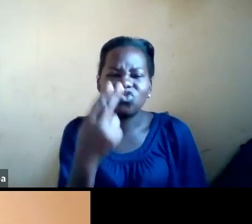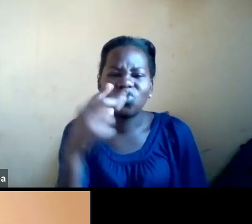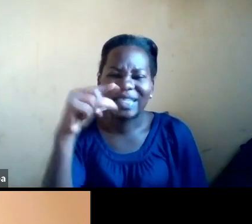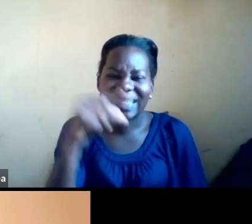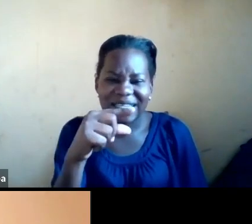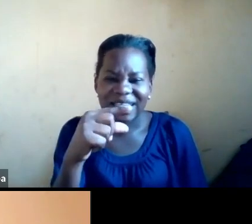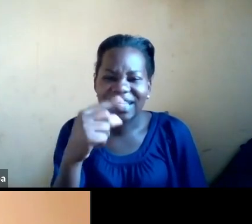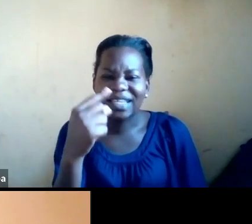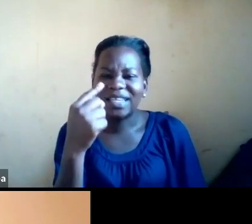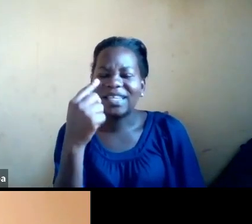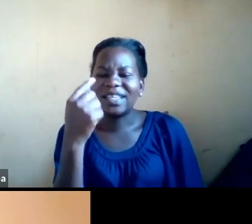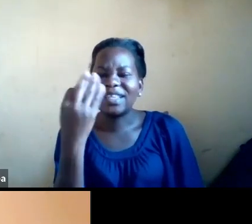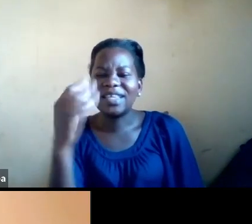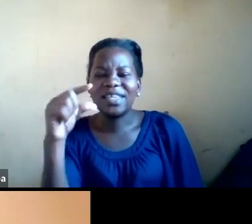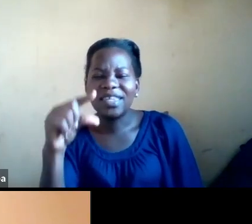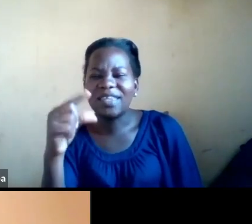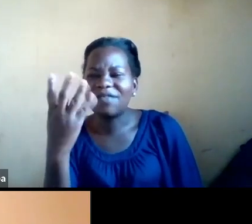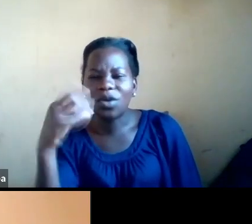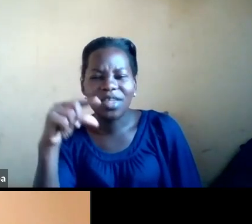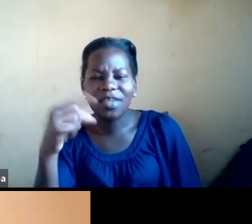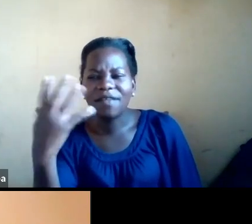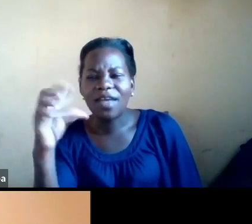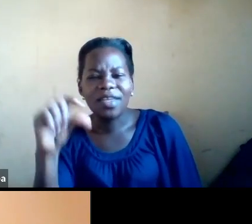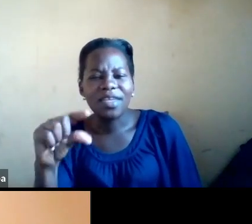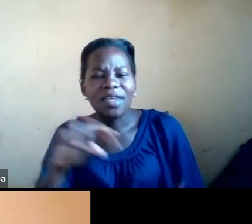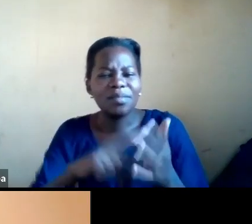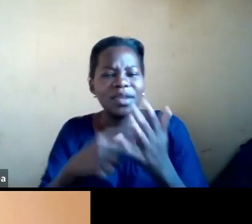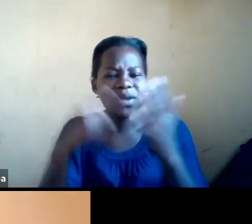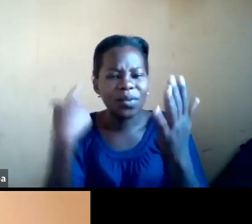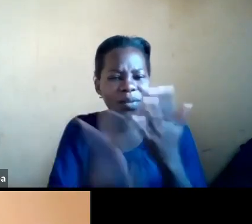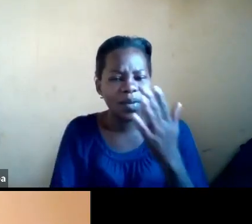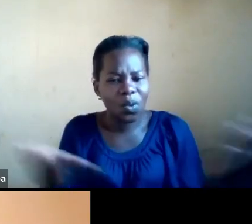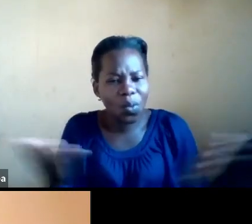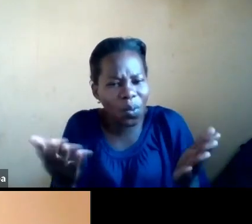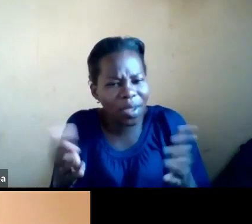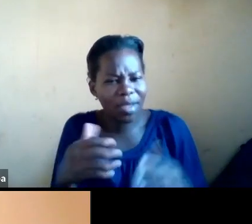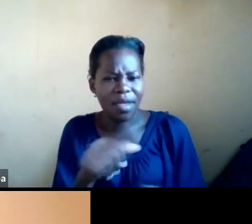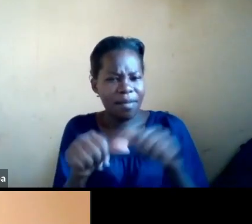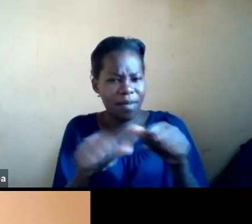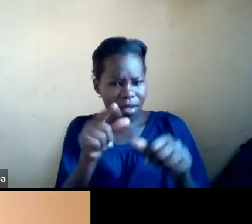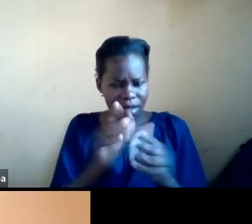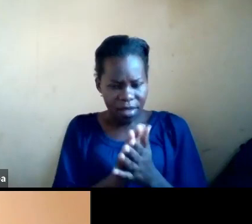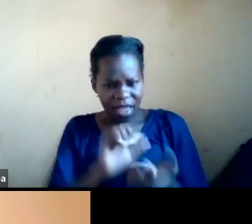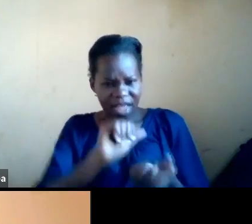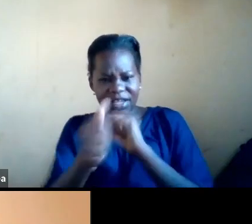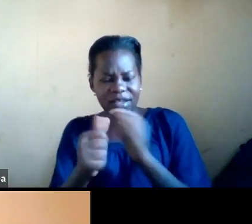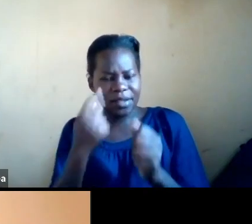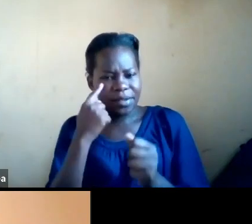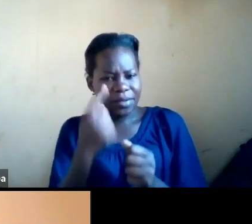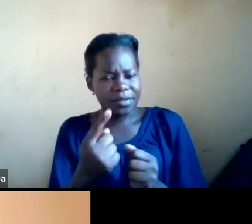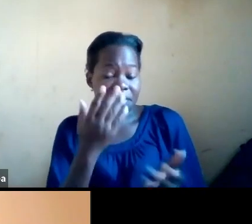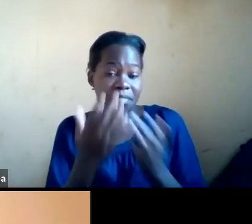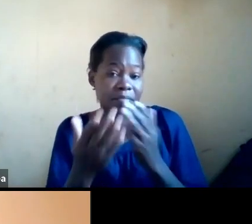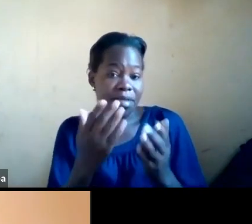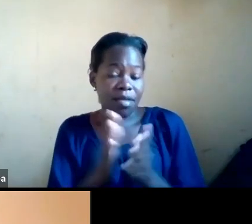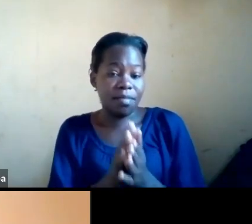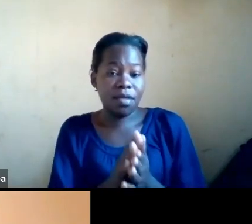4G? What's 5G? Where are we on that path? And what kind of trends are you seeing? And maybe for the young people who